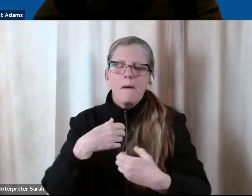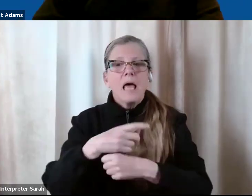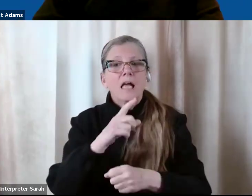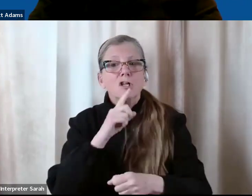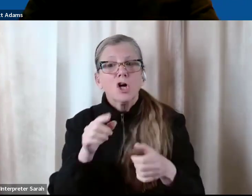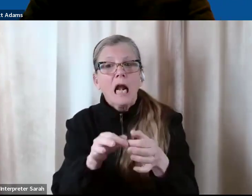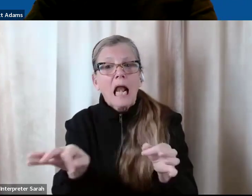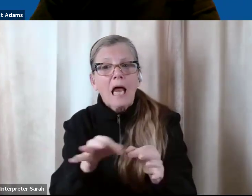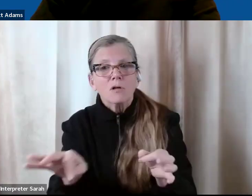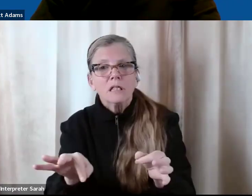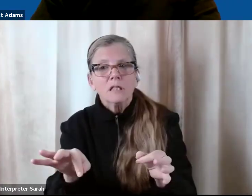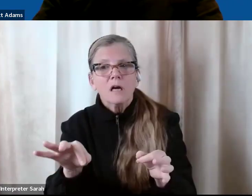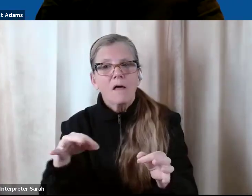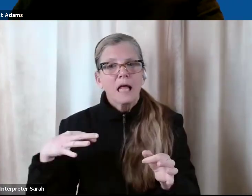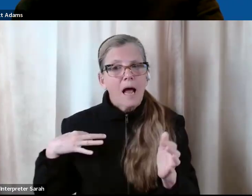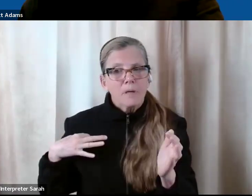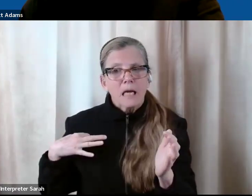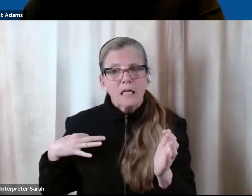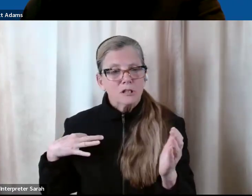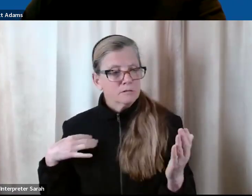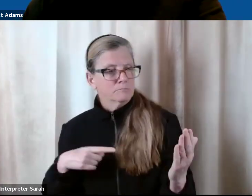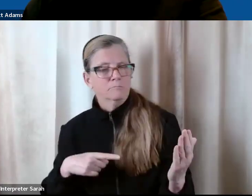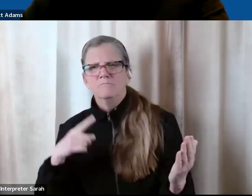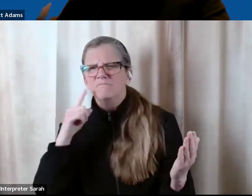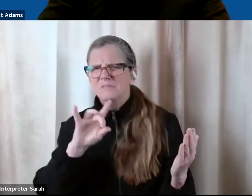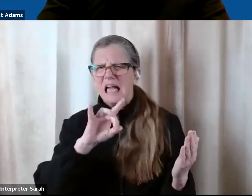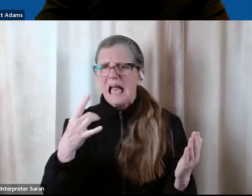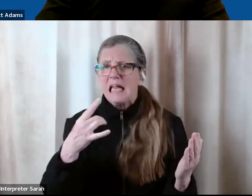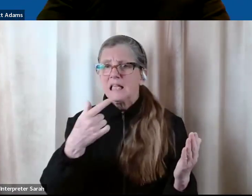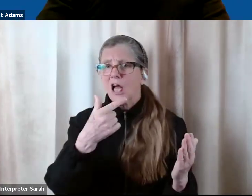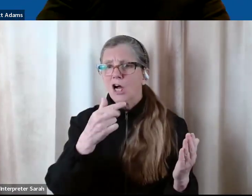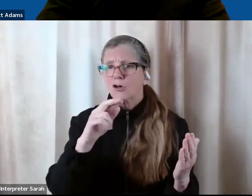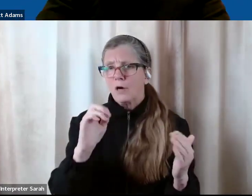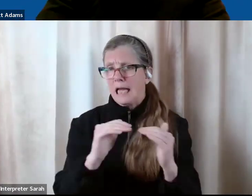applications are I believe it's an eighth grade level reading